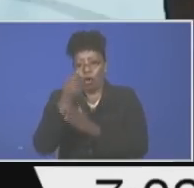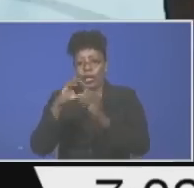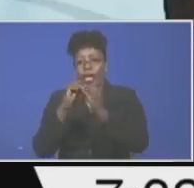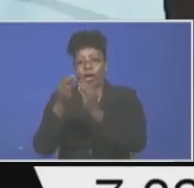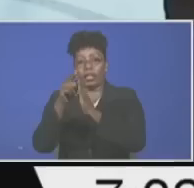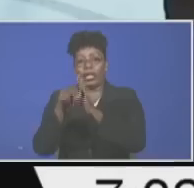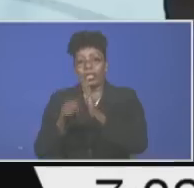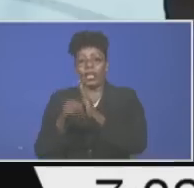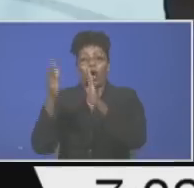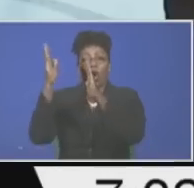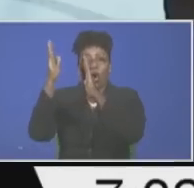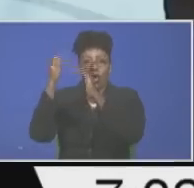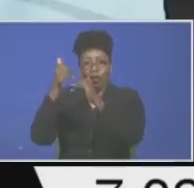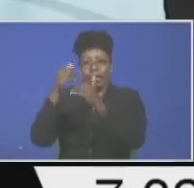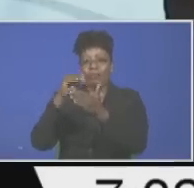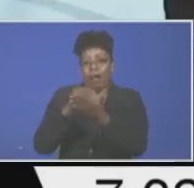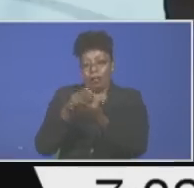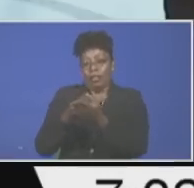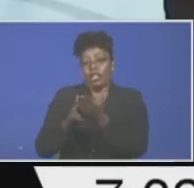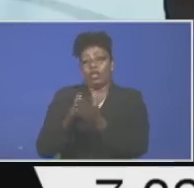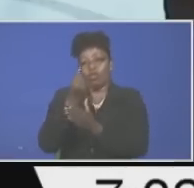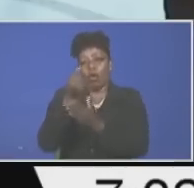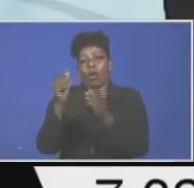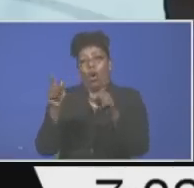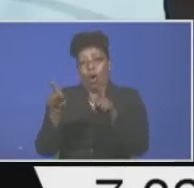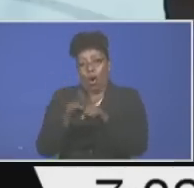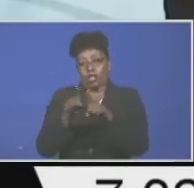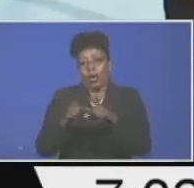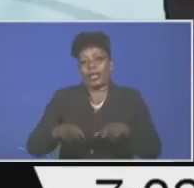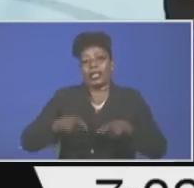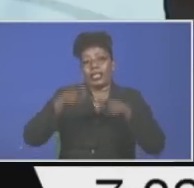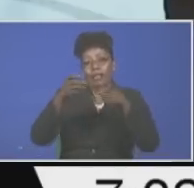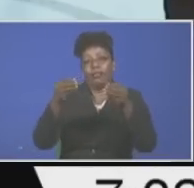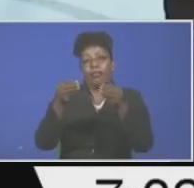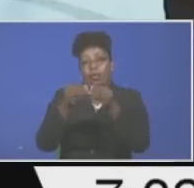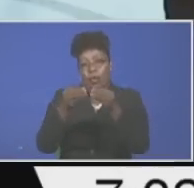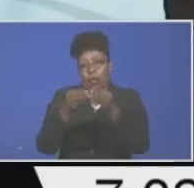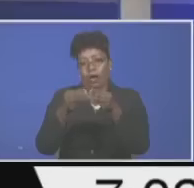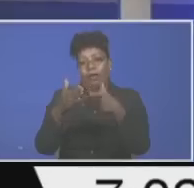organization, hopefully my wallet will grow as well, so I can give back some more of that as well.